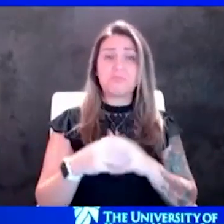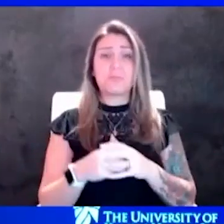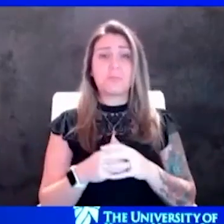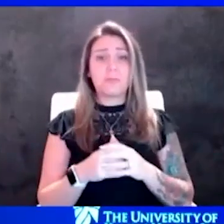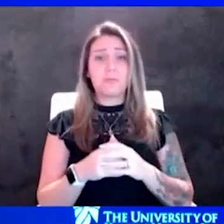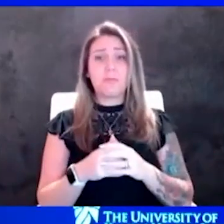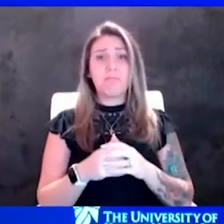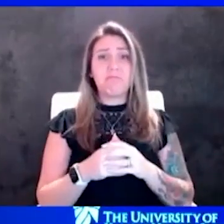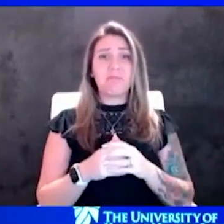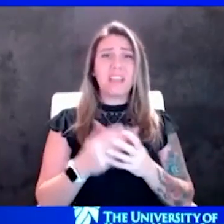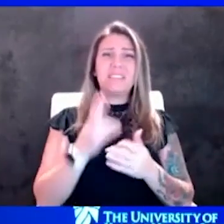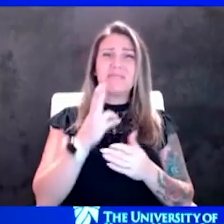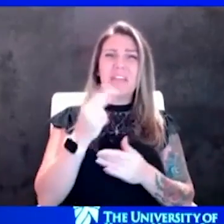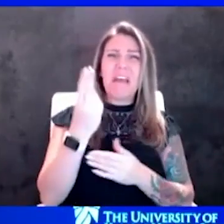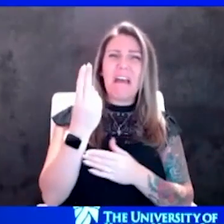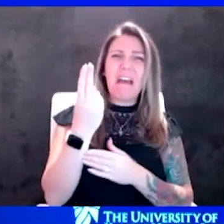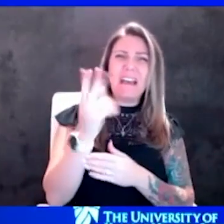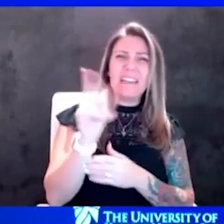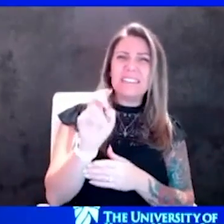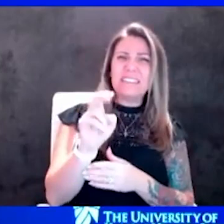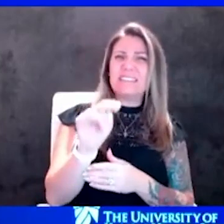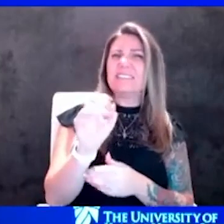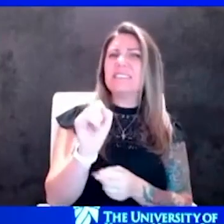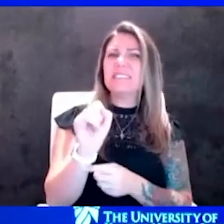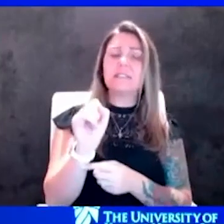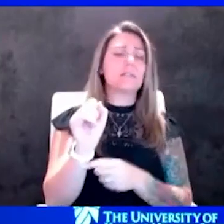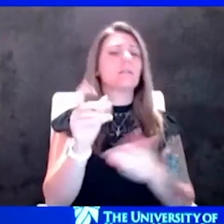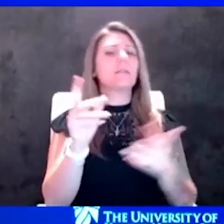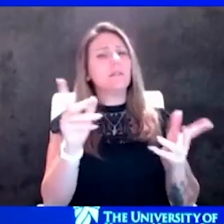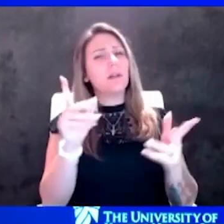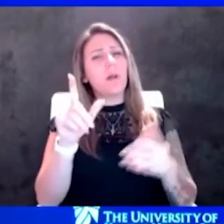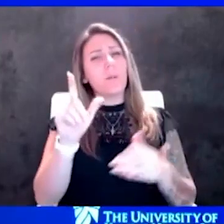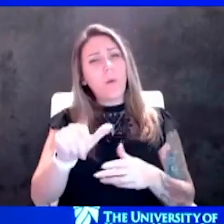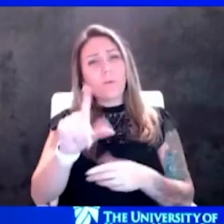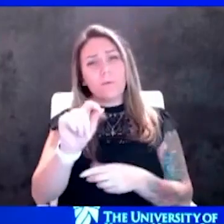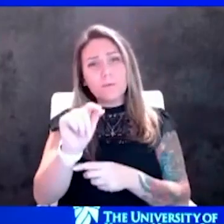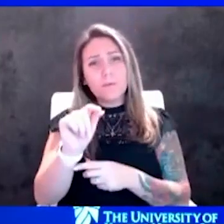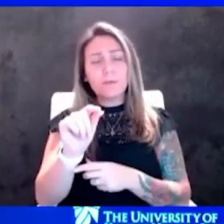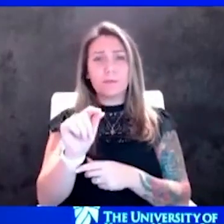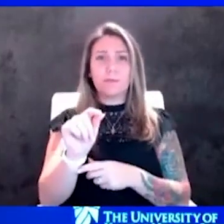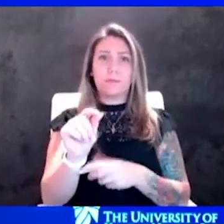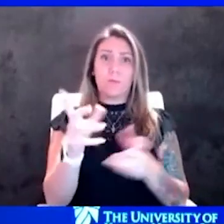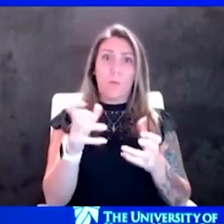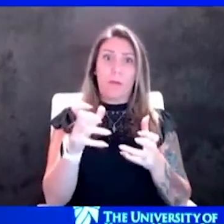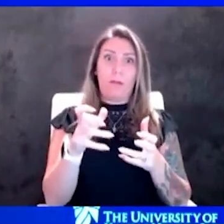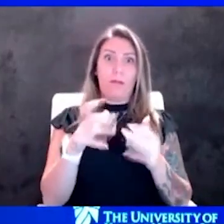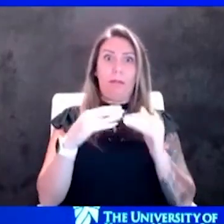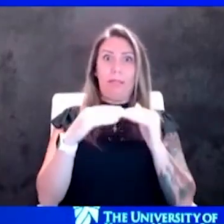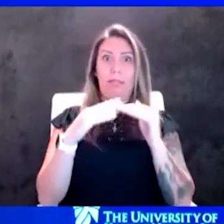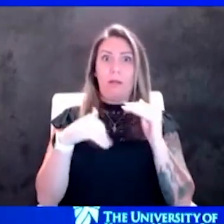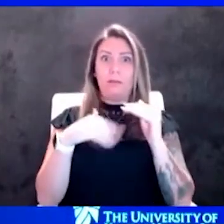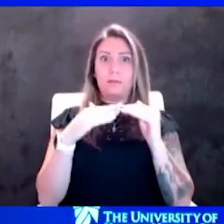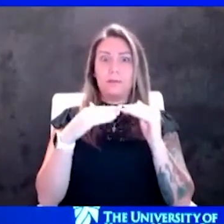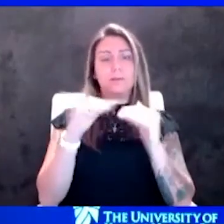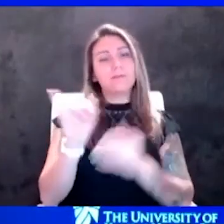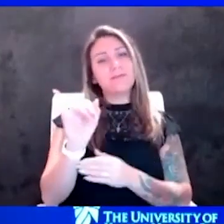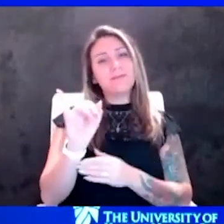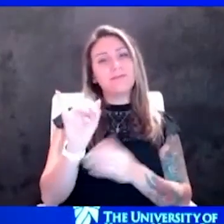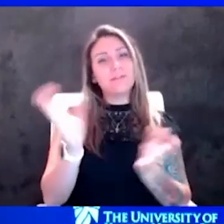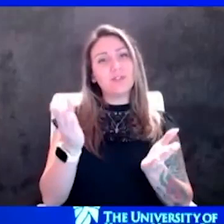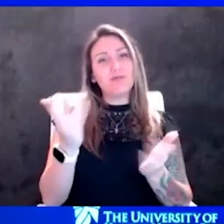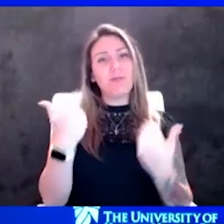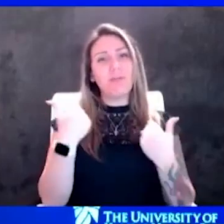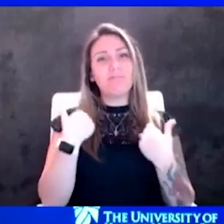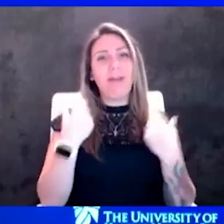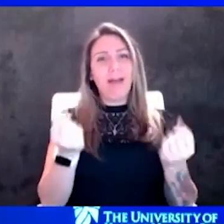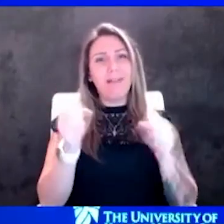low 20s. Luckily, it's more of the high teens. Certainly, we would like less infections in the hospital, but we have